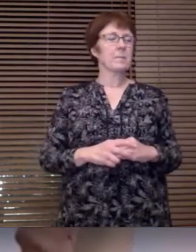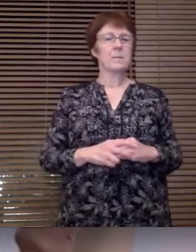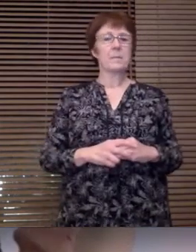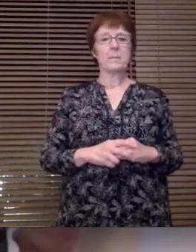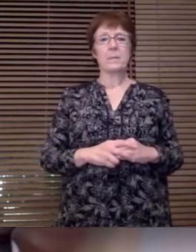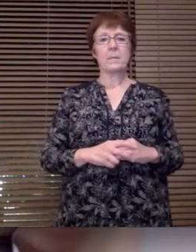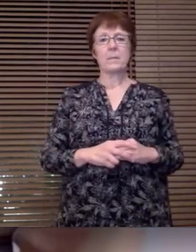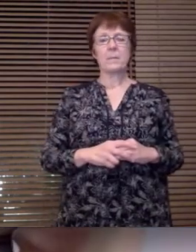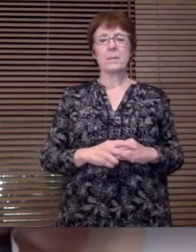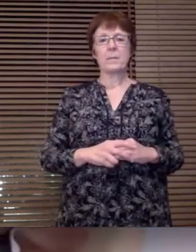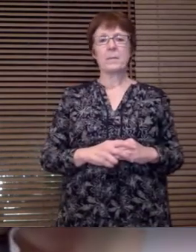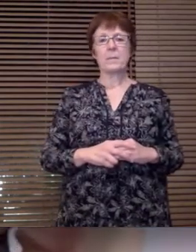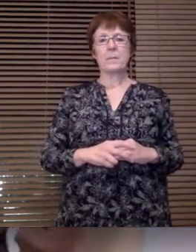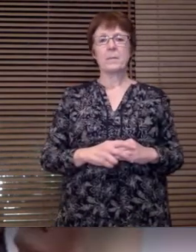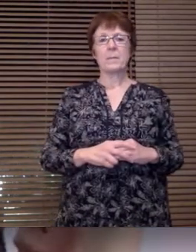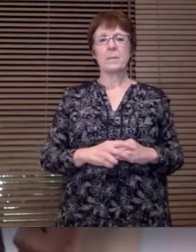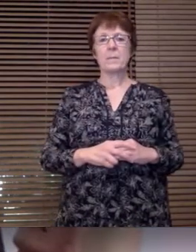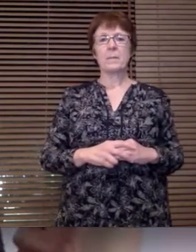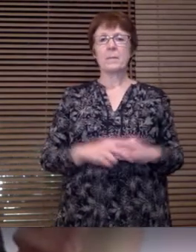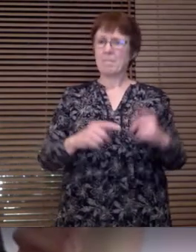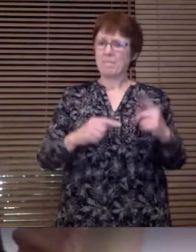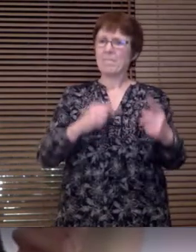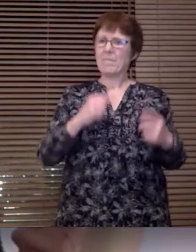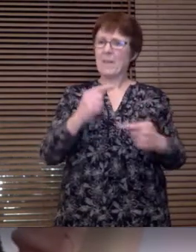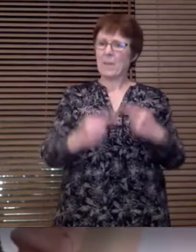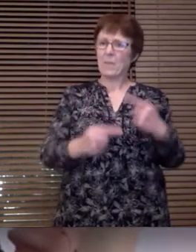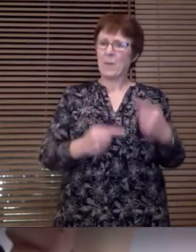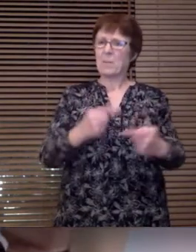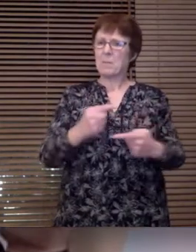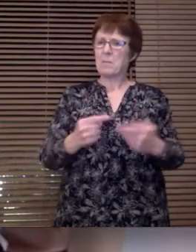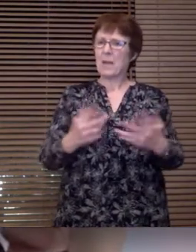Using that lower back into the floor. Keep pushing, guys.